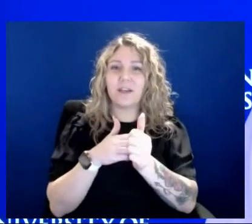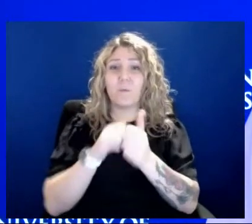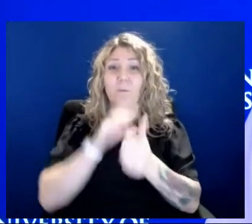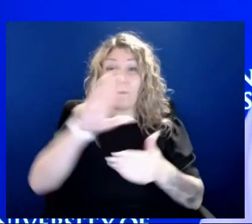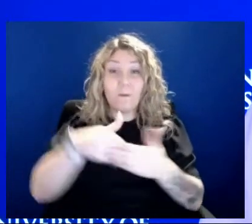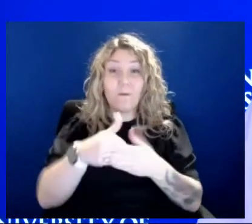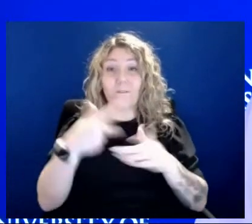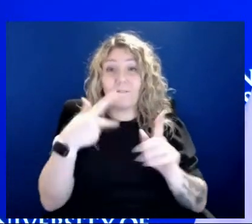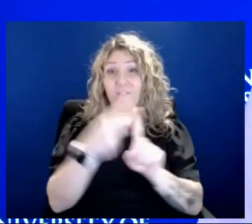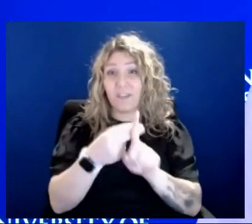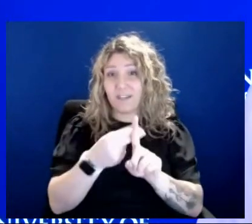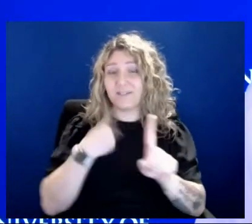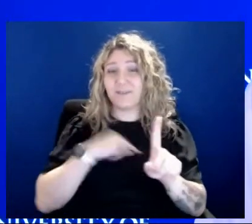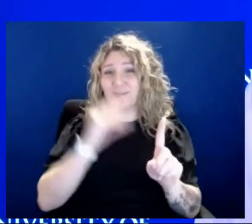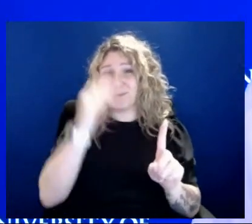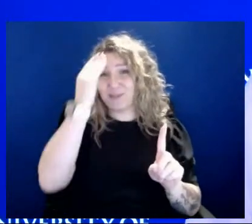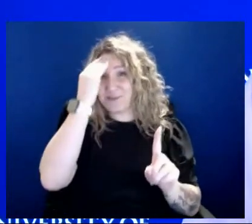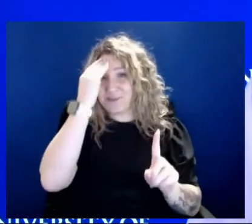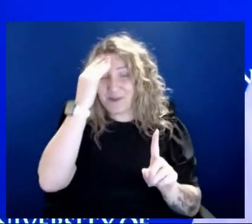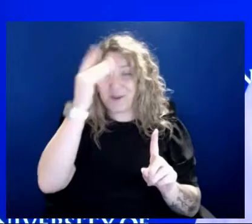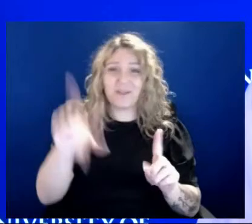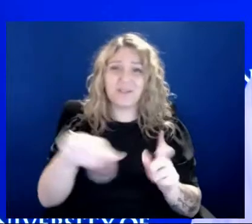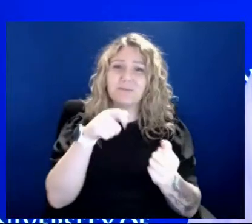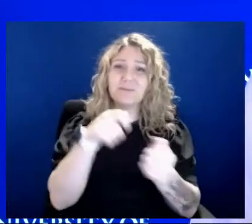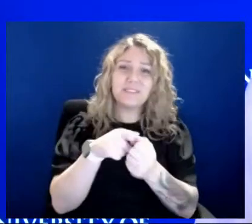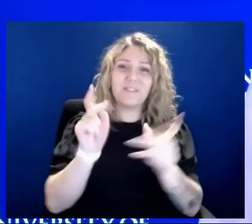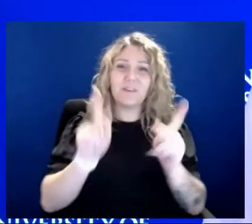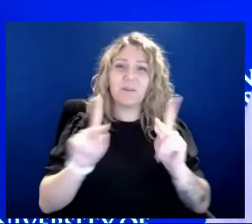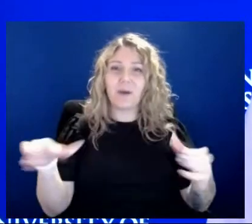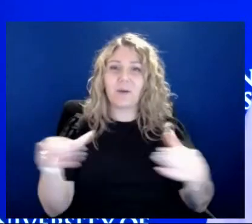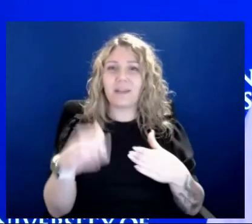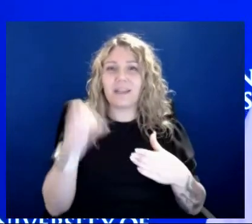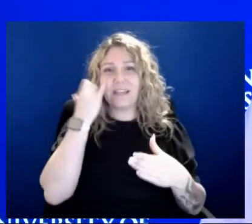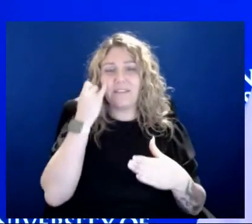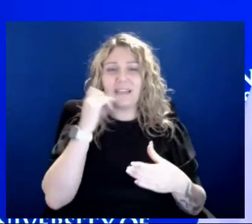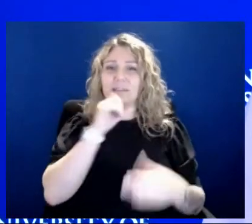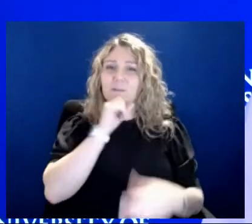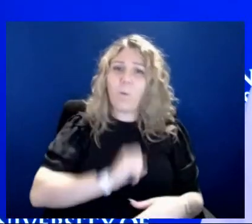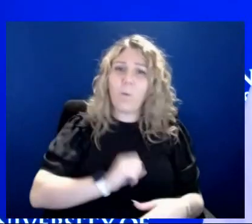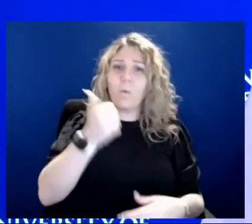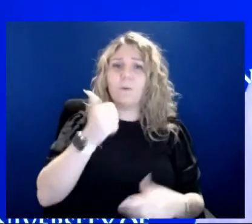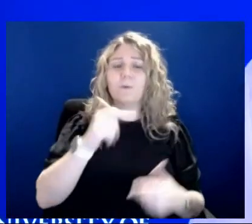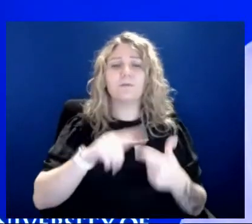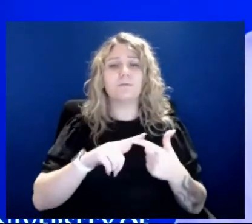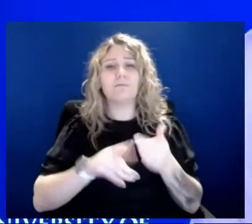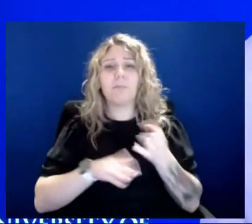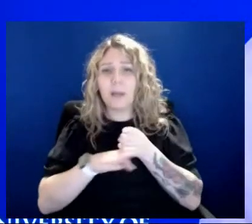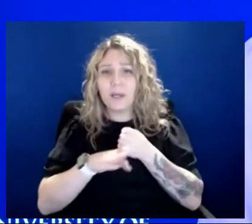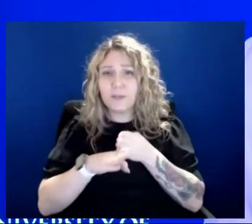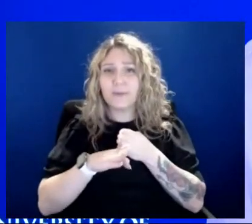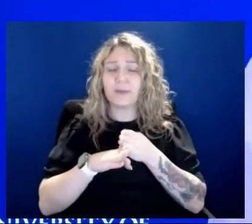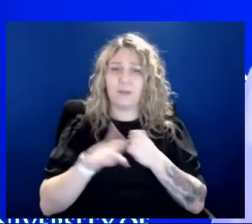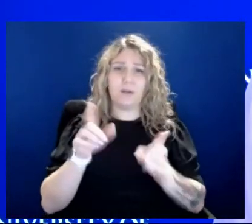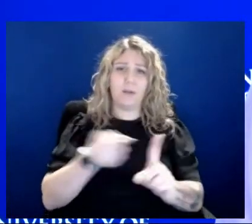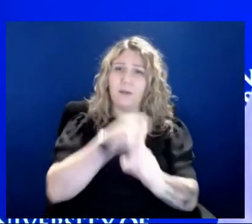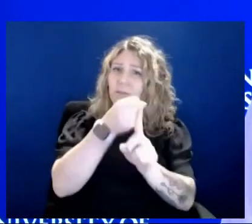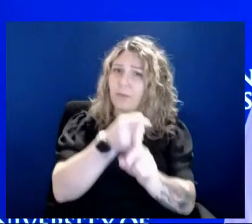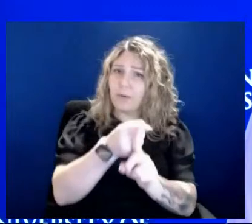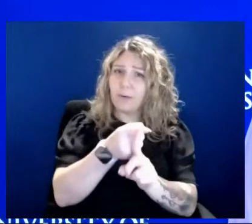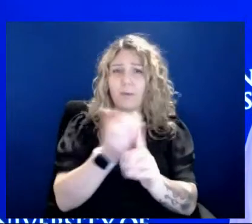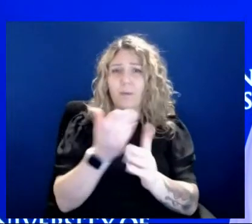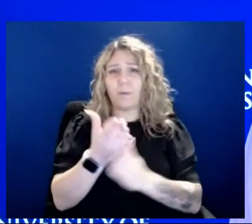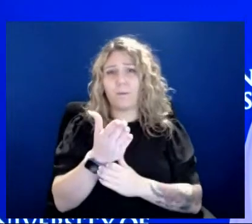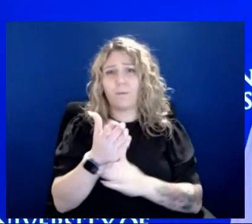We know certain populations, whether it's elderly, whether it's minority populations, have been hit extremely hard through COVID, through